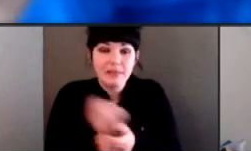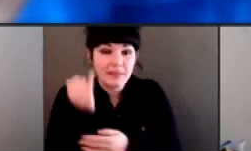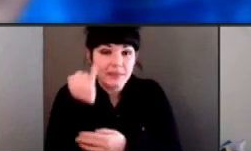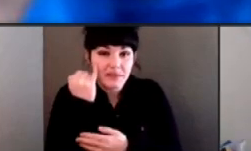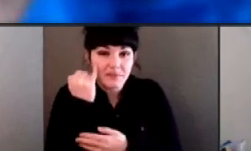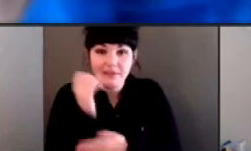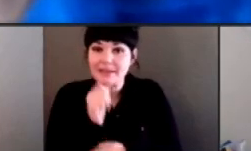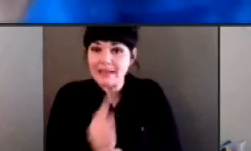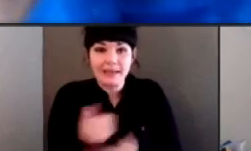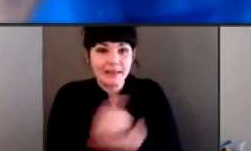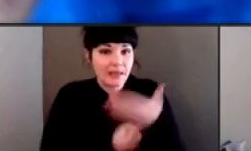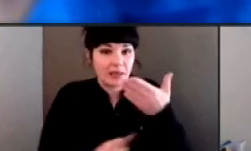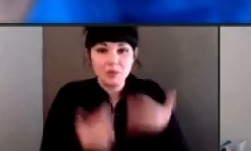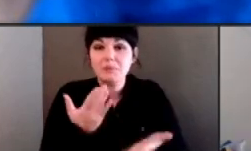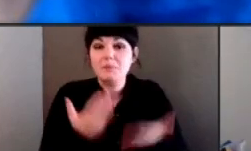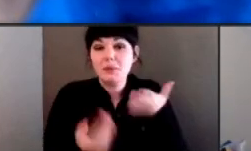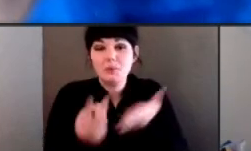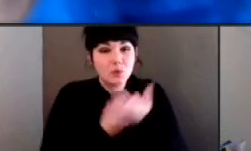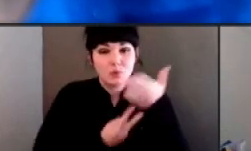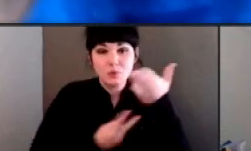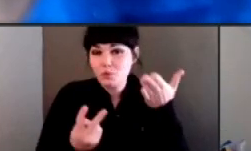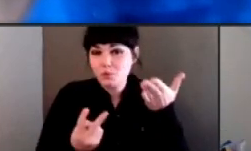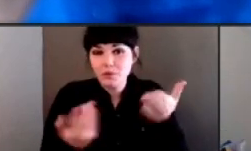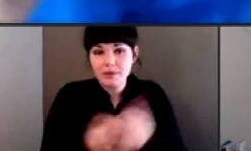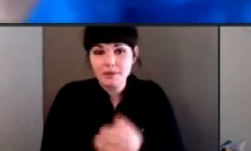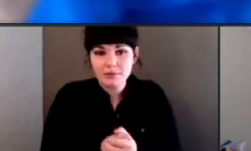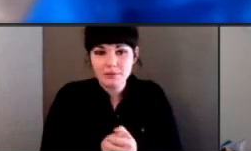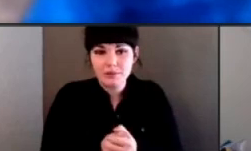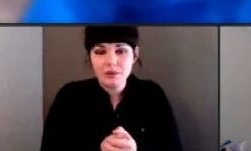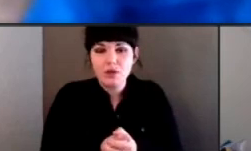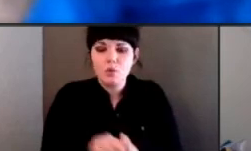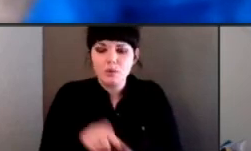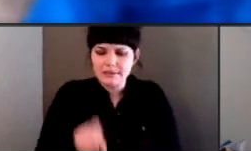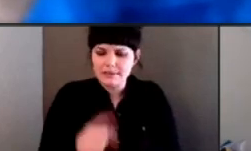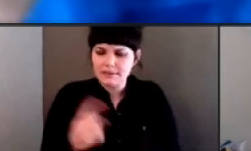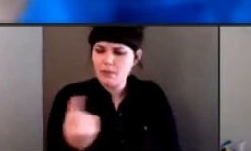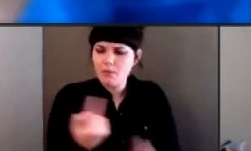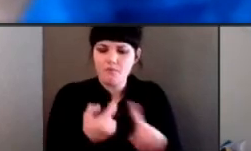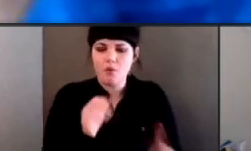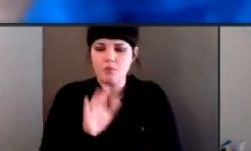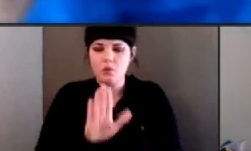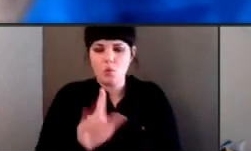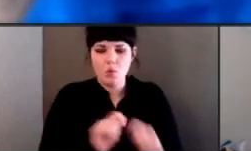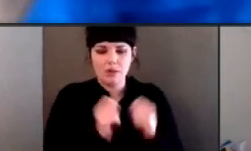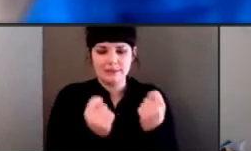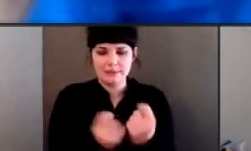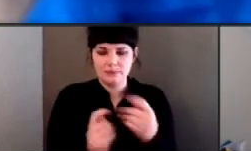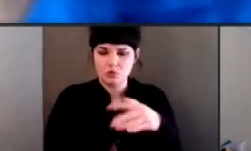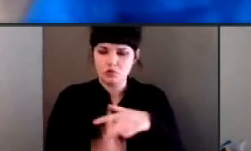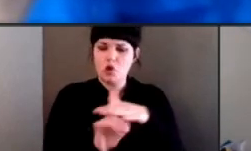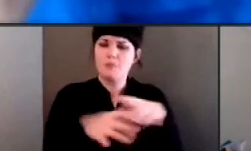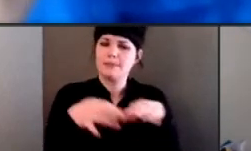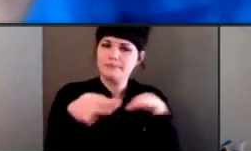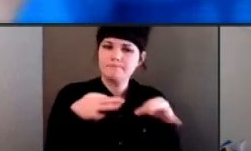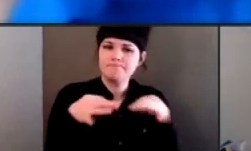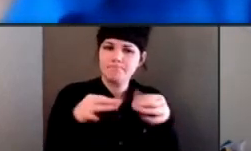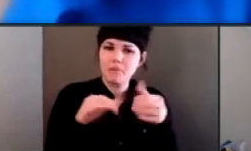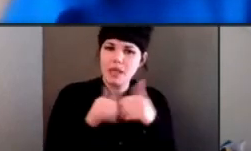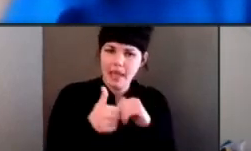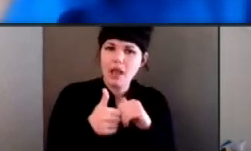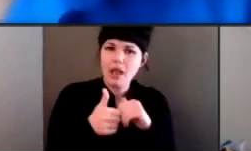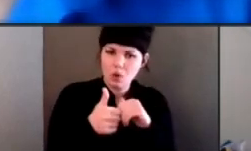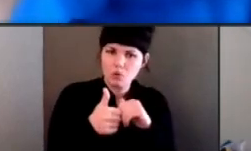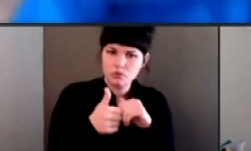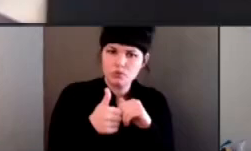we'll be real specific about how you're addressing mental health needs and tips specifically for parents across different age groups. Is that